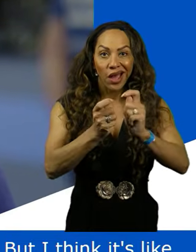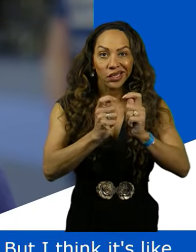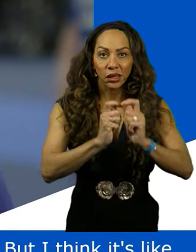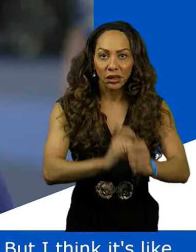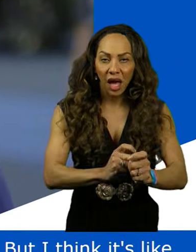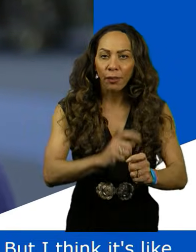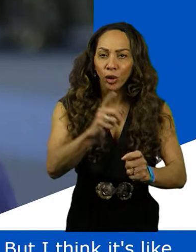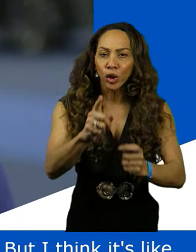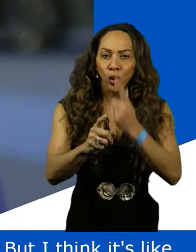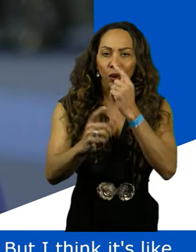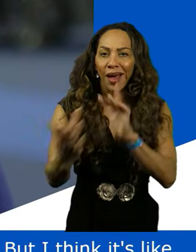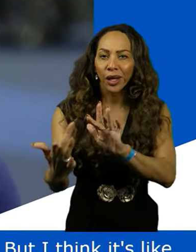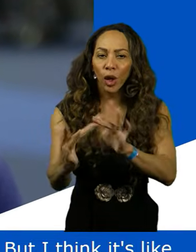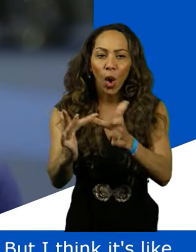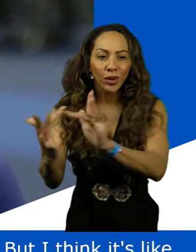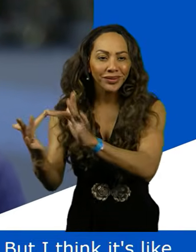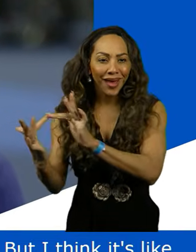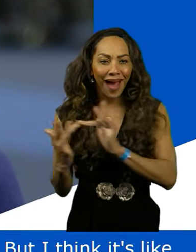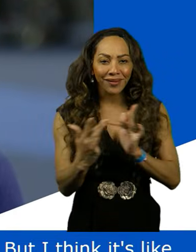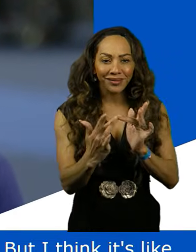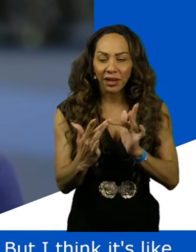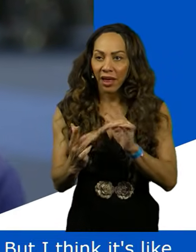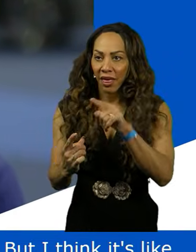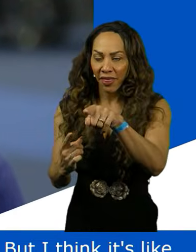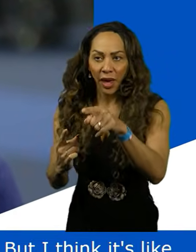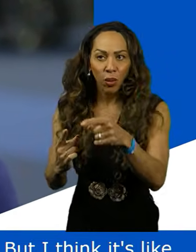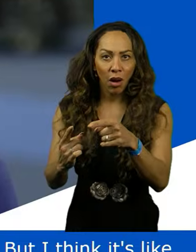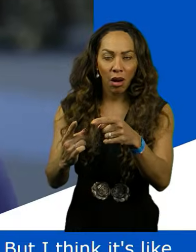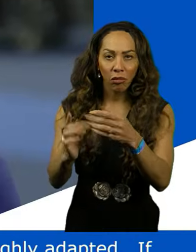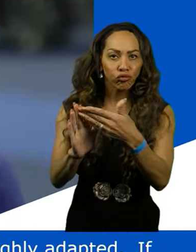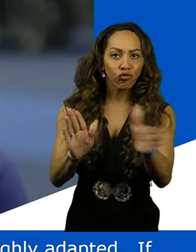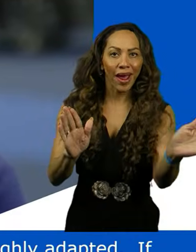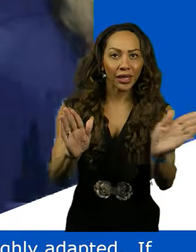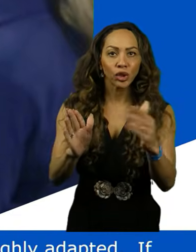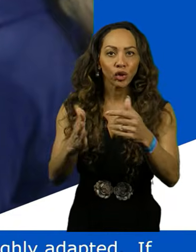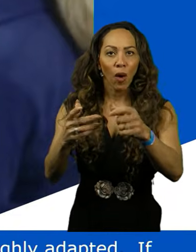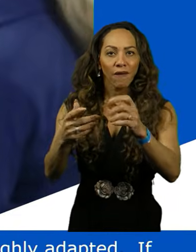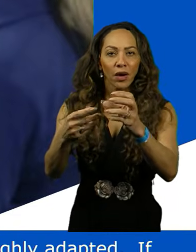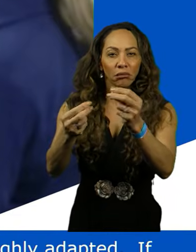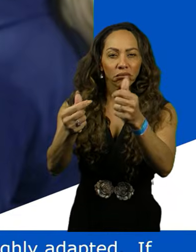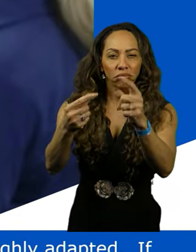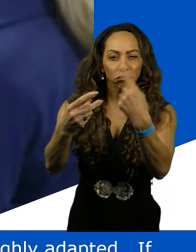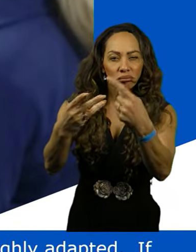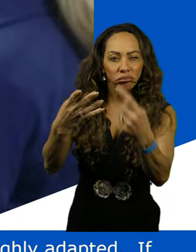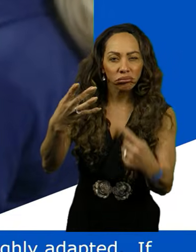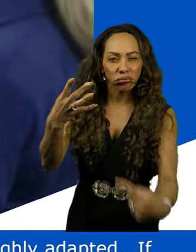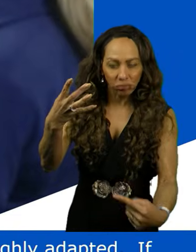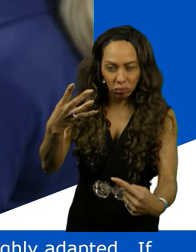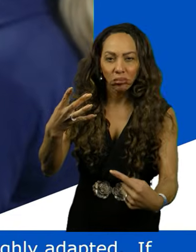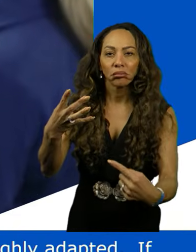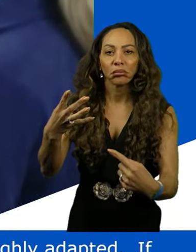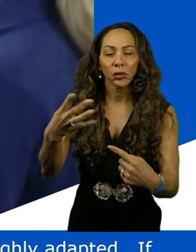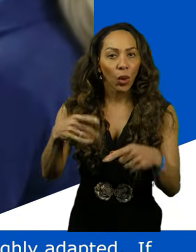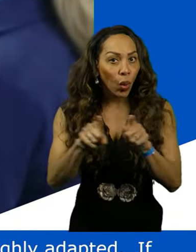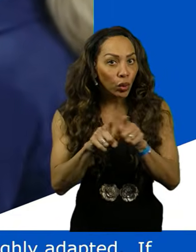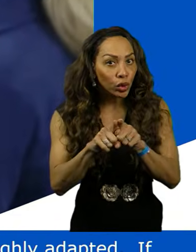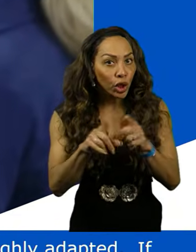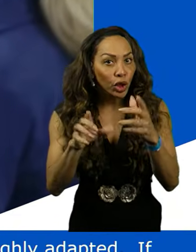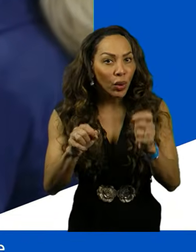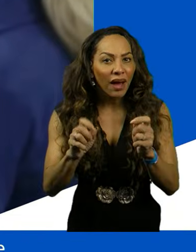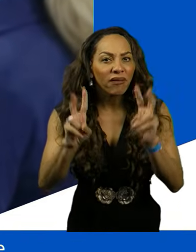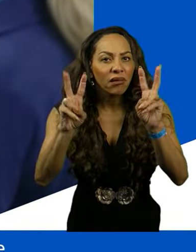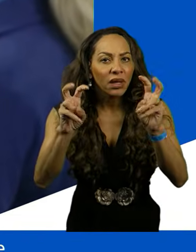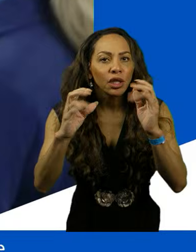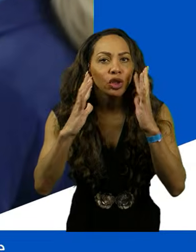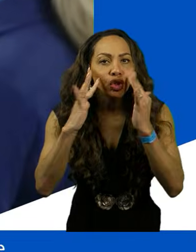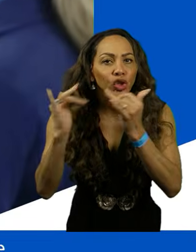ever unsure, we have a range of resources to be able to assist with making that choice. Yeah, and there's a range of checks, isn't there, before the customer actually gets the car.